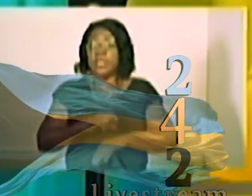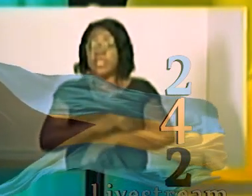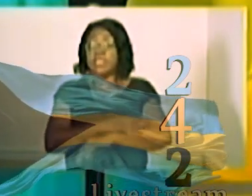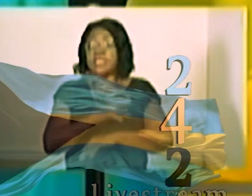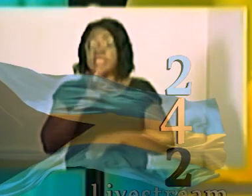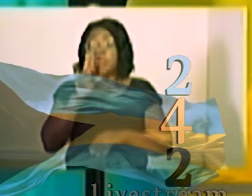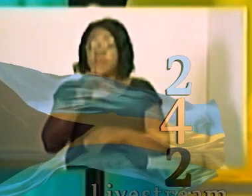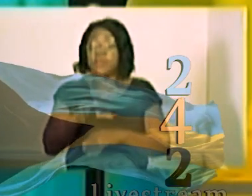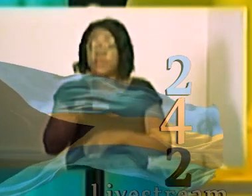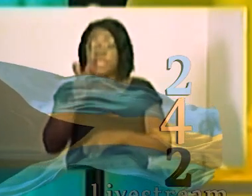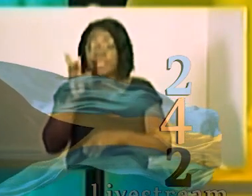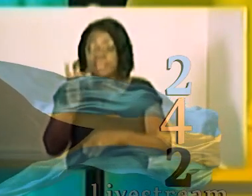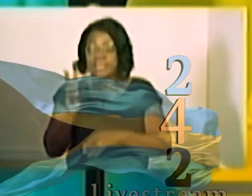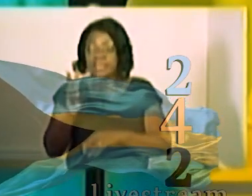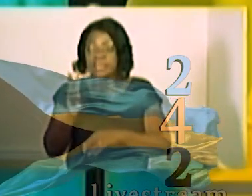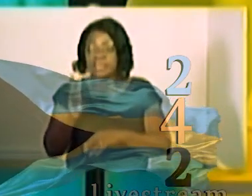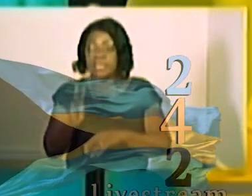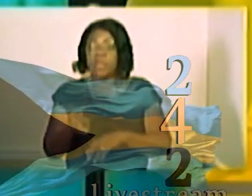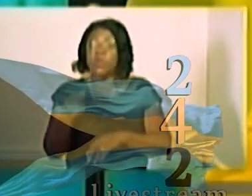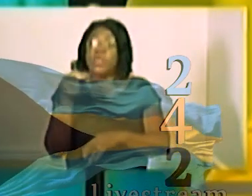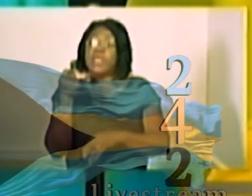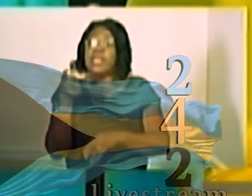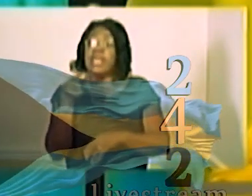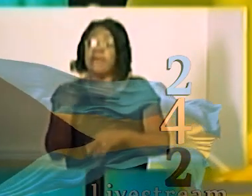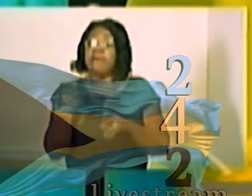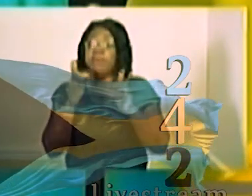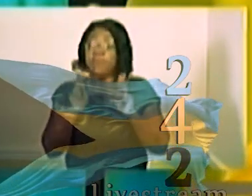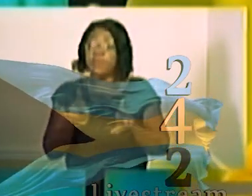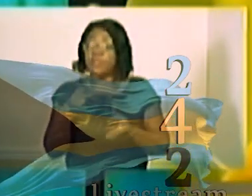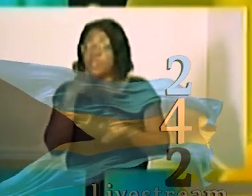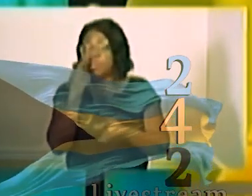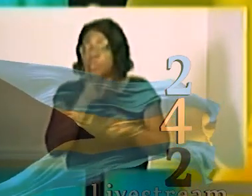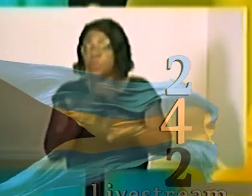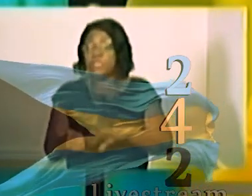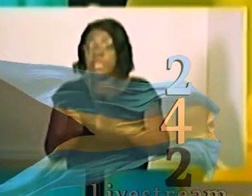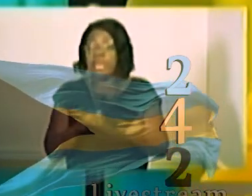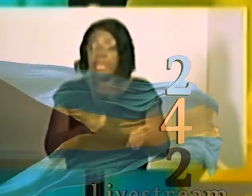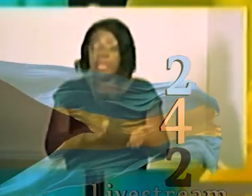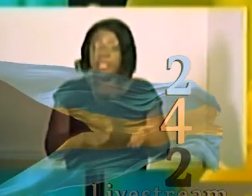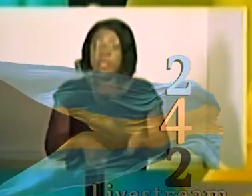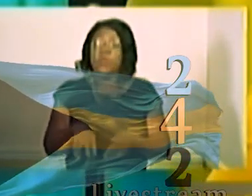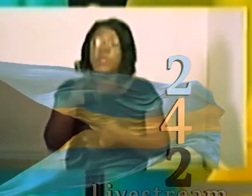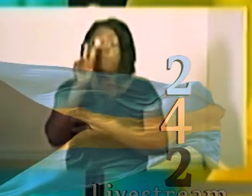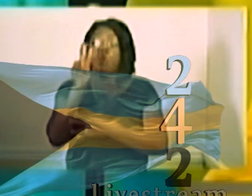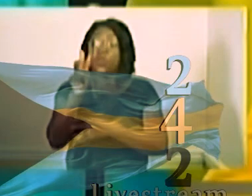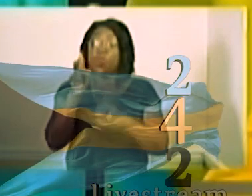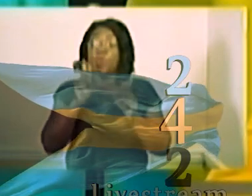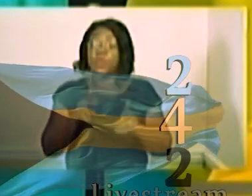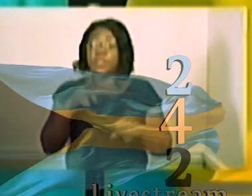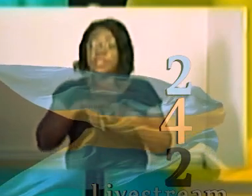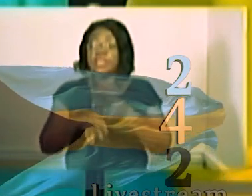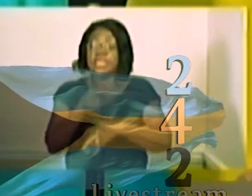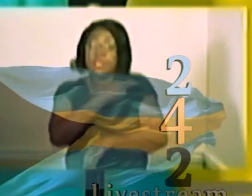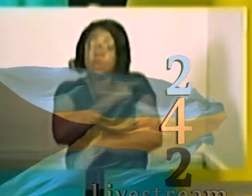remain at 11, and hospitalized cases are at 2. And we've